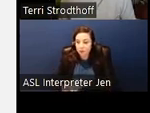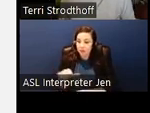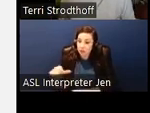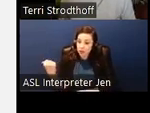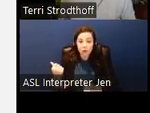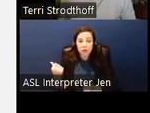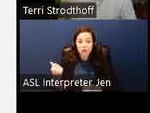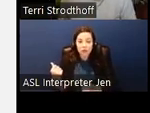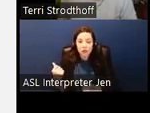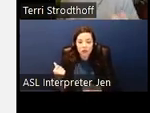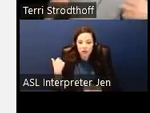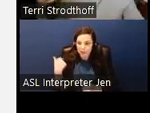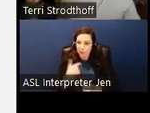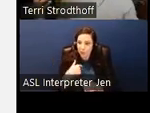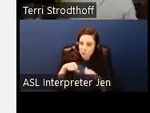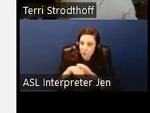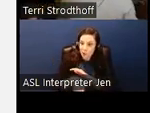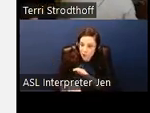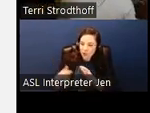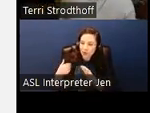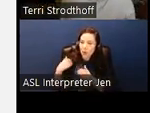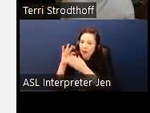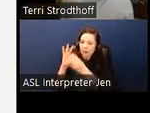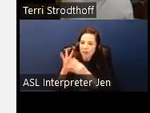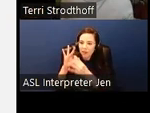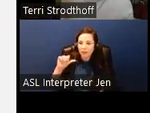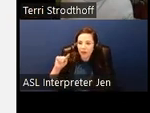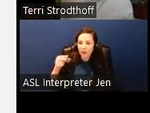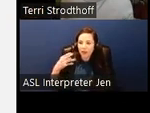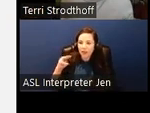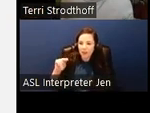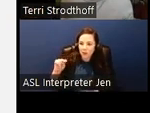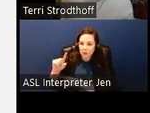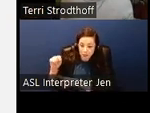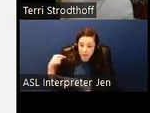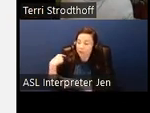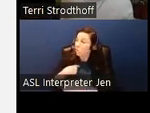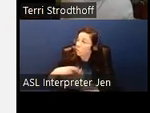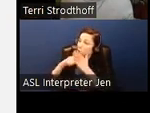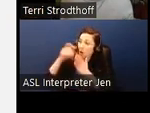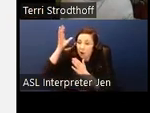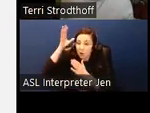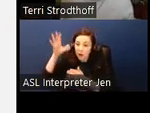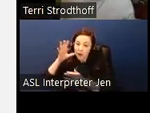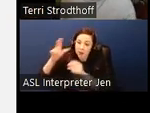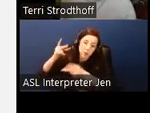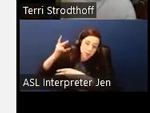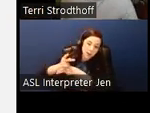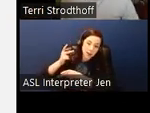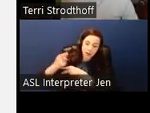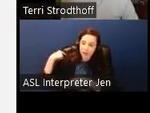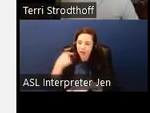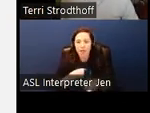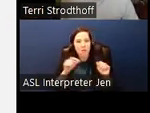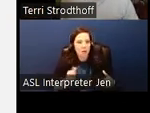that we need the adults, we need people, caregivers, in our world to survive. So we have